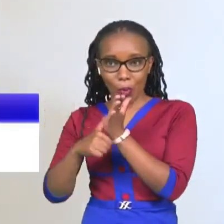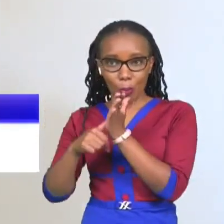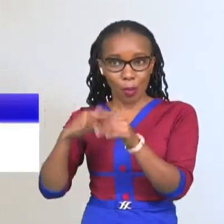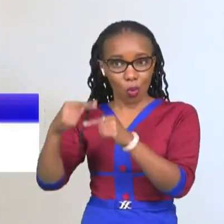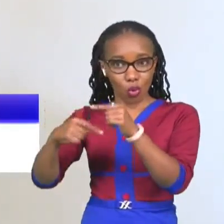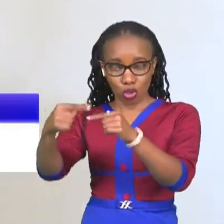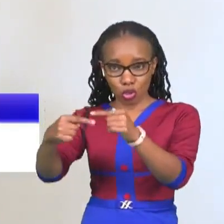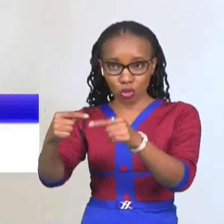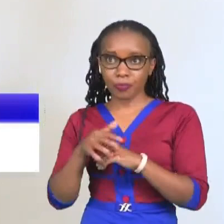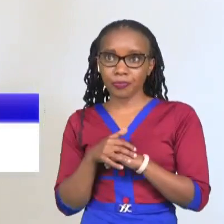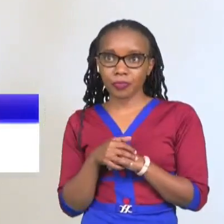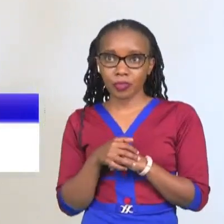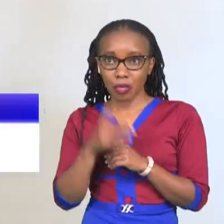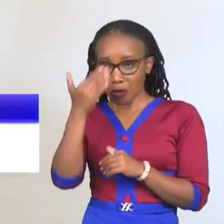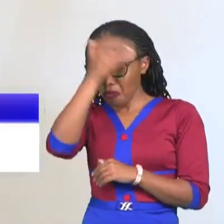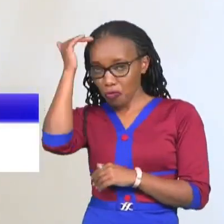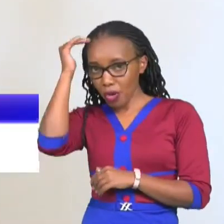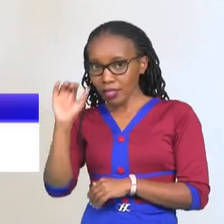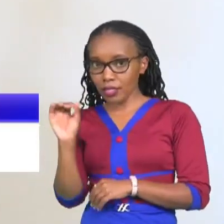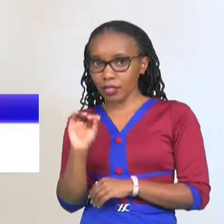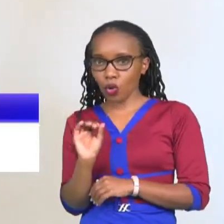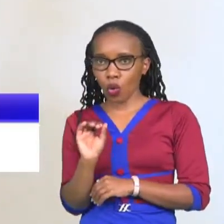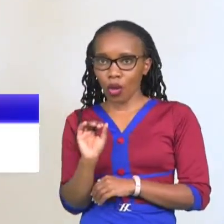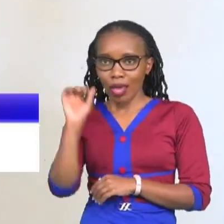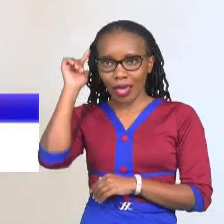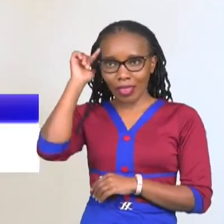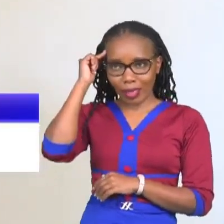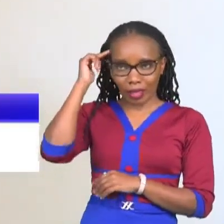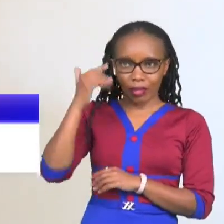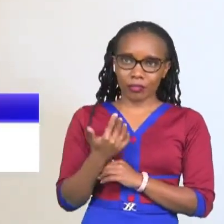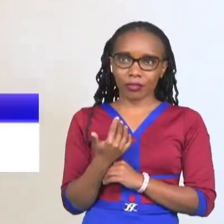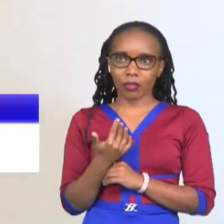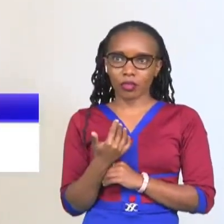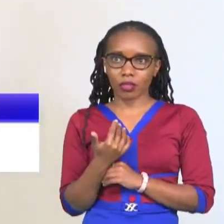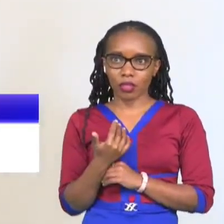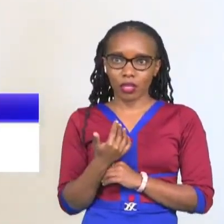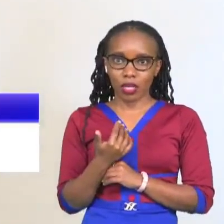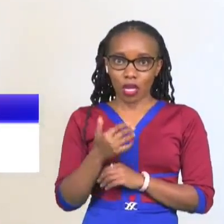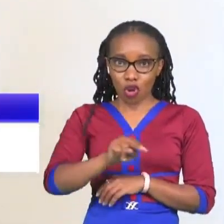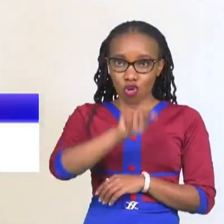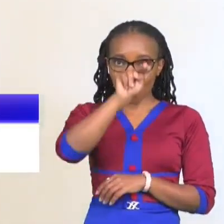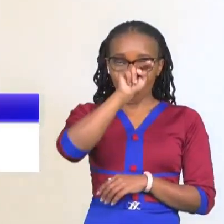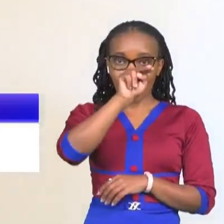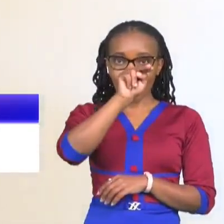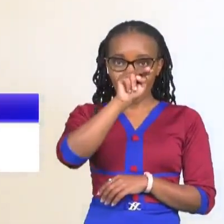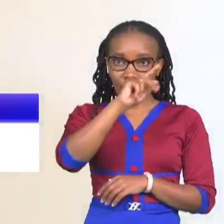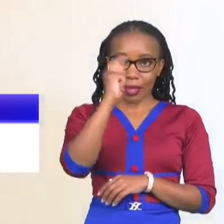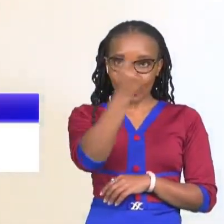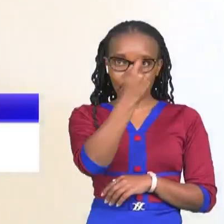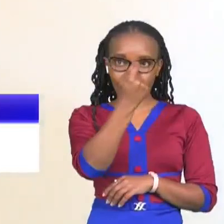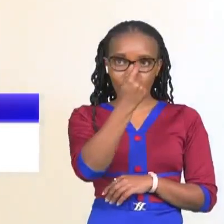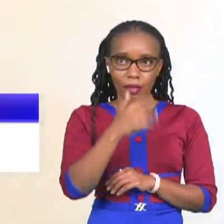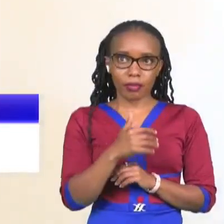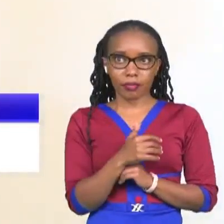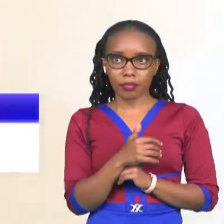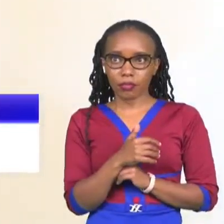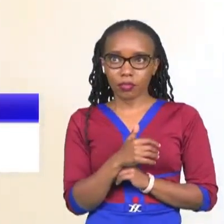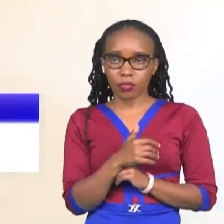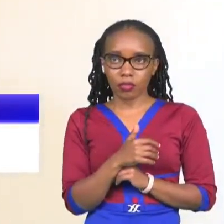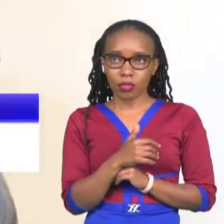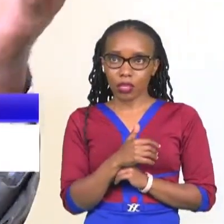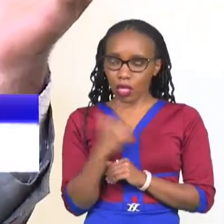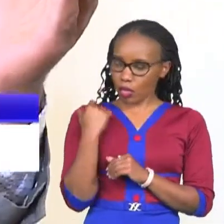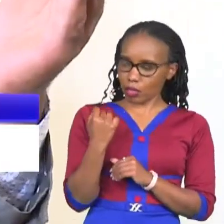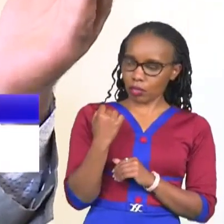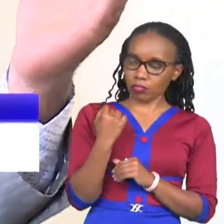also, don't forget, it would, I think, unsettle the northern part of Kenya as well. I saw reports yesterday that